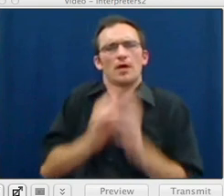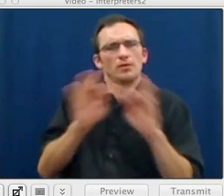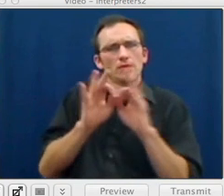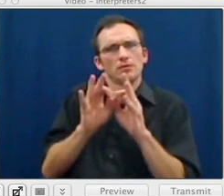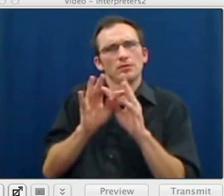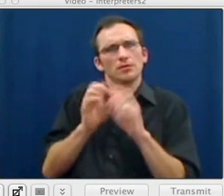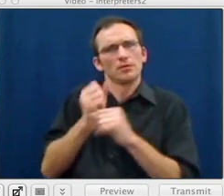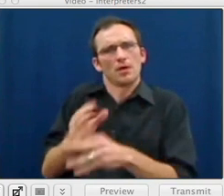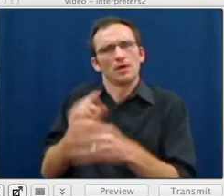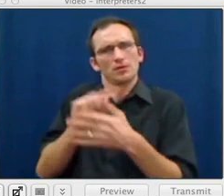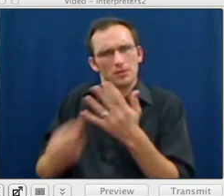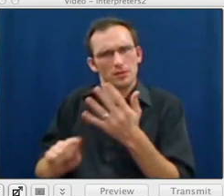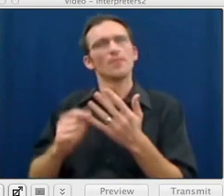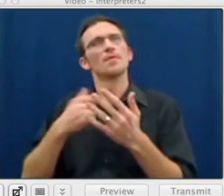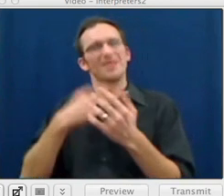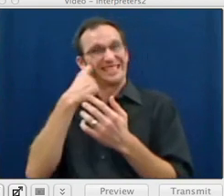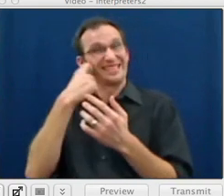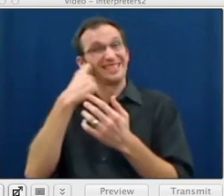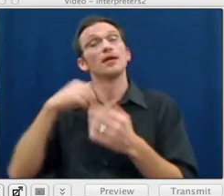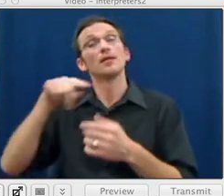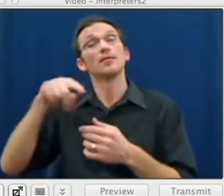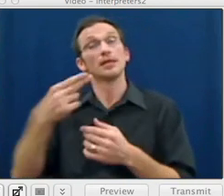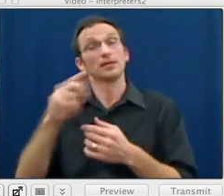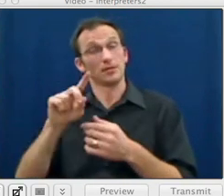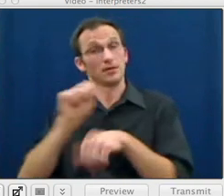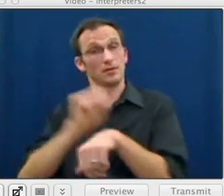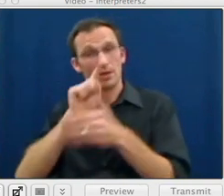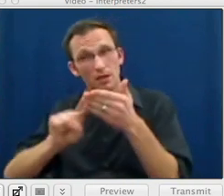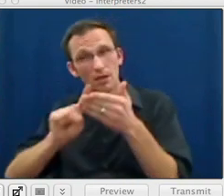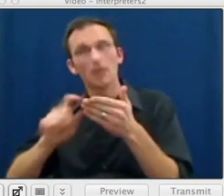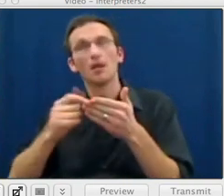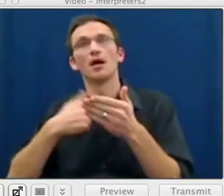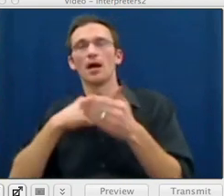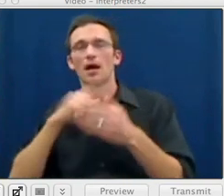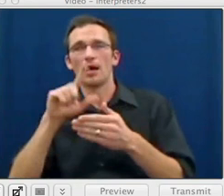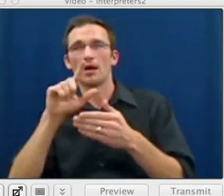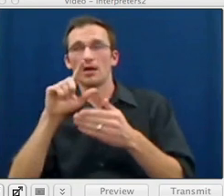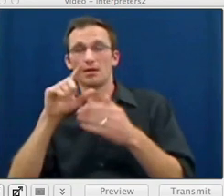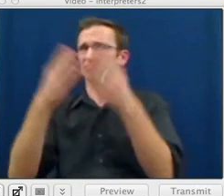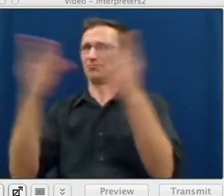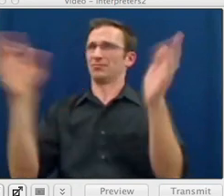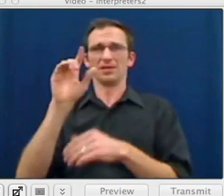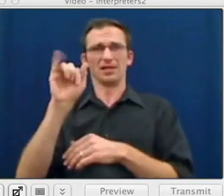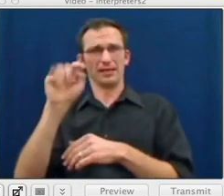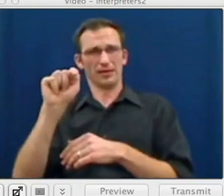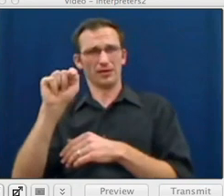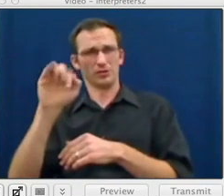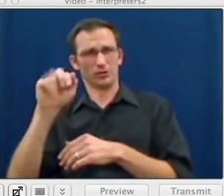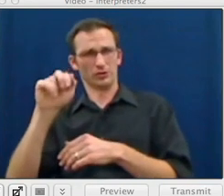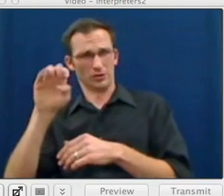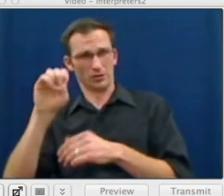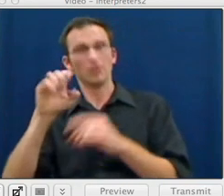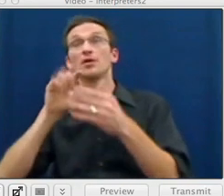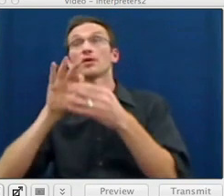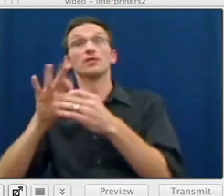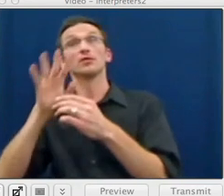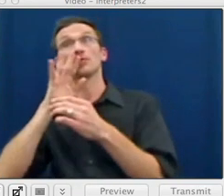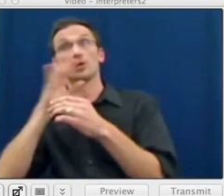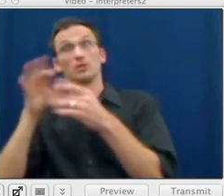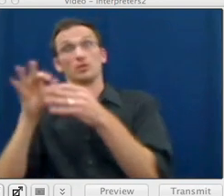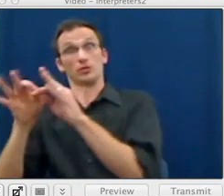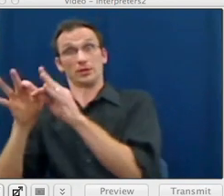my PhD work, literature studies of not only sign language interpreting literature, but spoken language interpreting literature, and